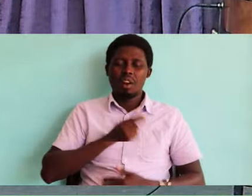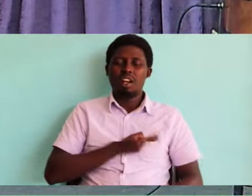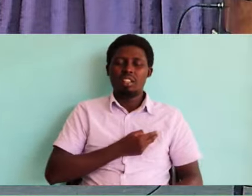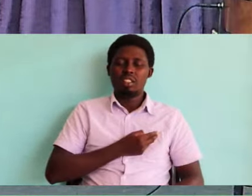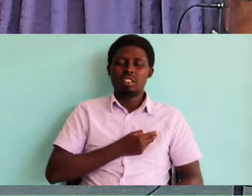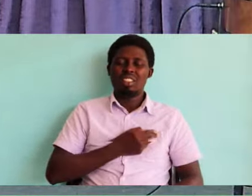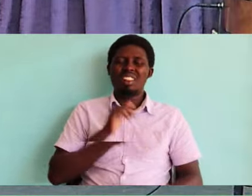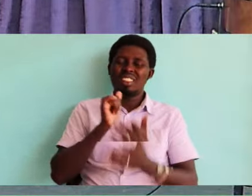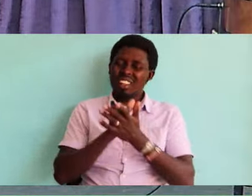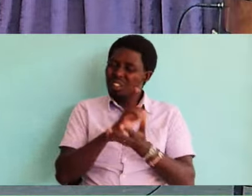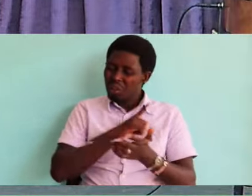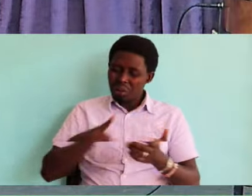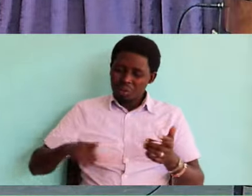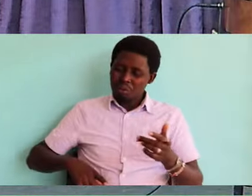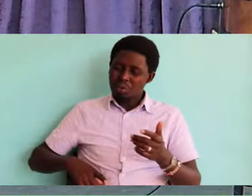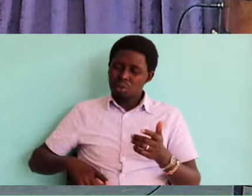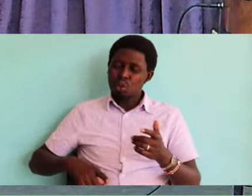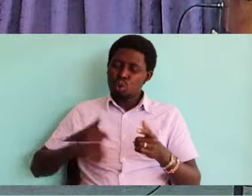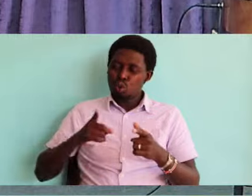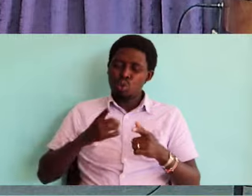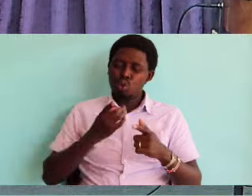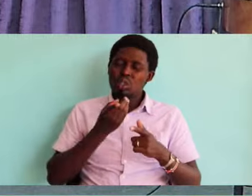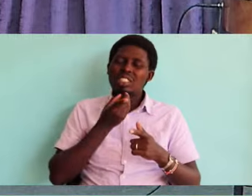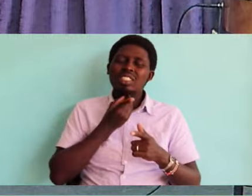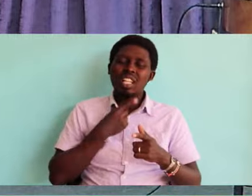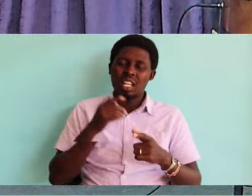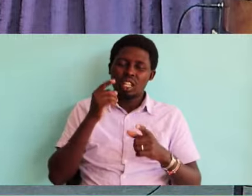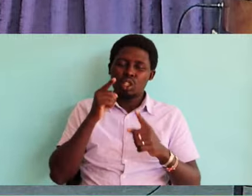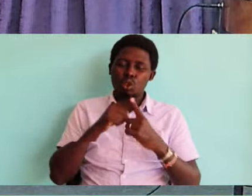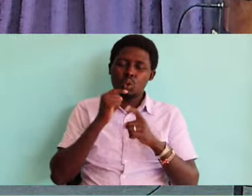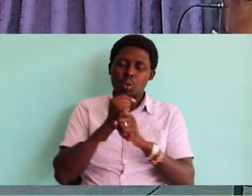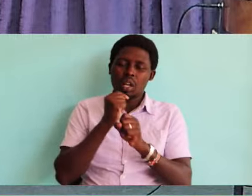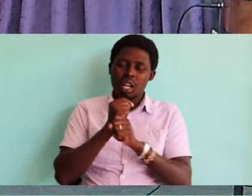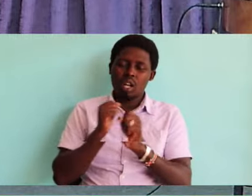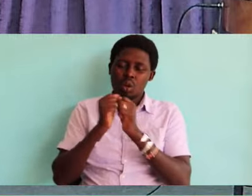And that, Lord, you desire to work in us and through us.